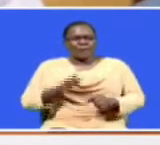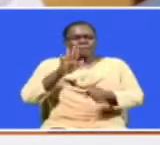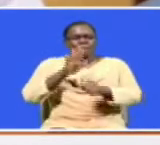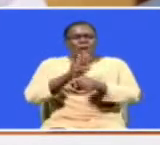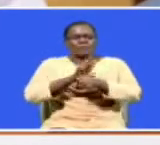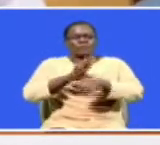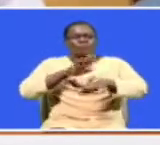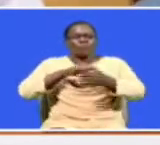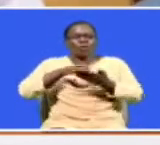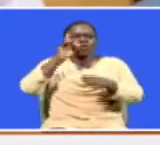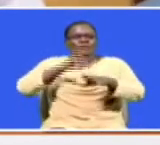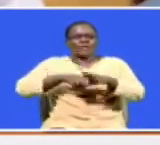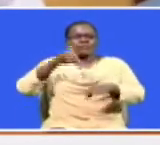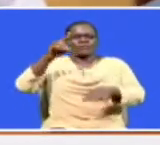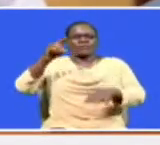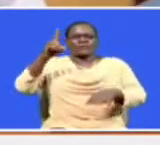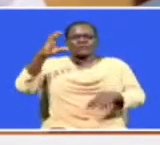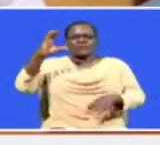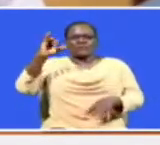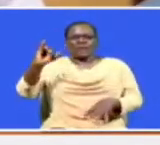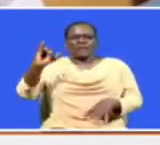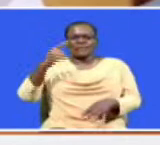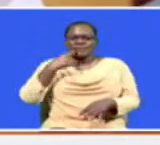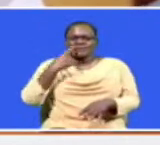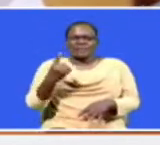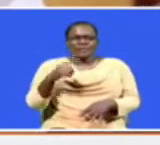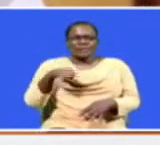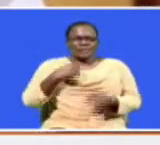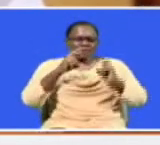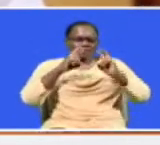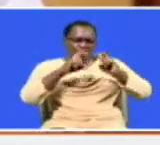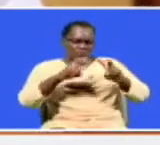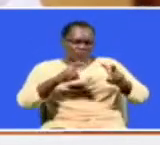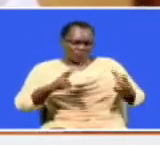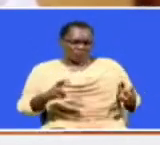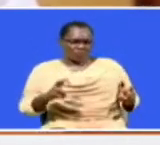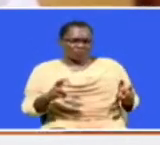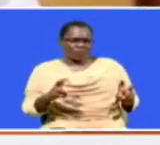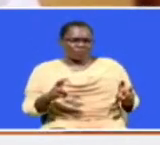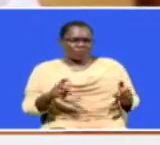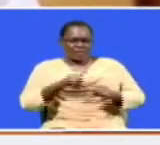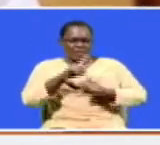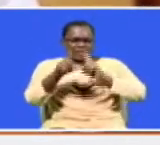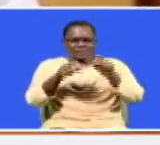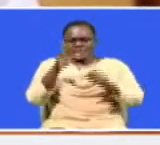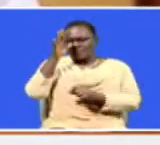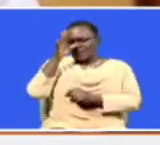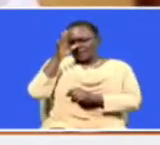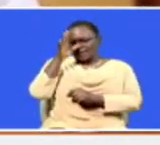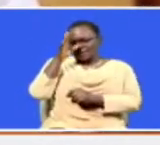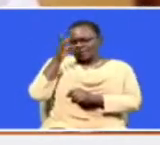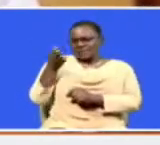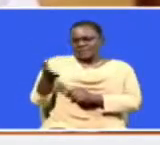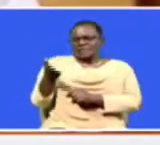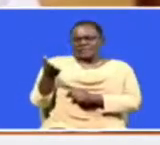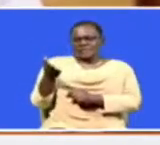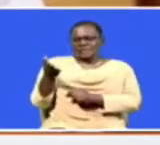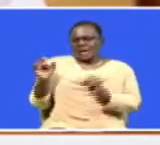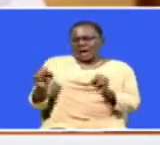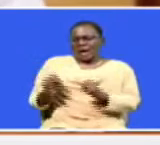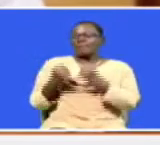more times, the DCI will come to see and say, we're investigating an issue of exam cheating. And these are the